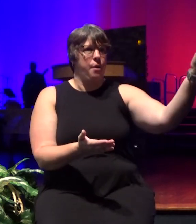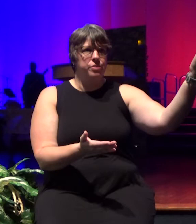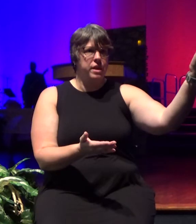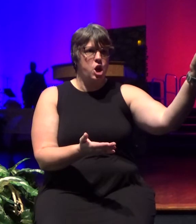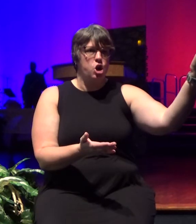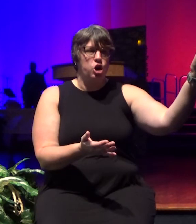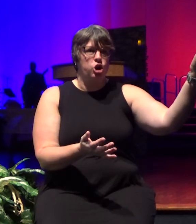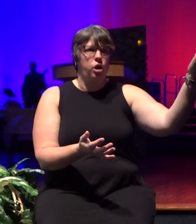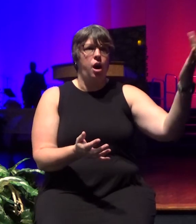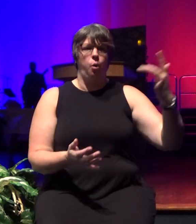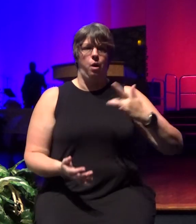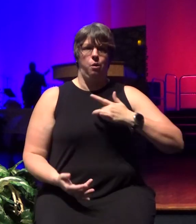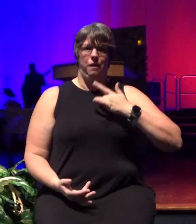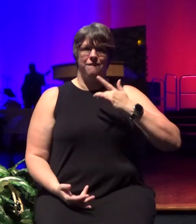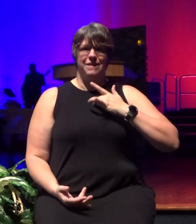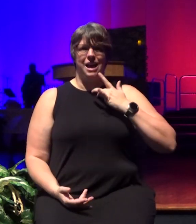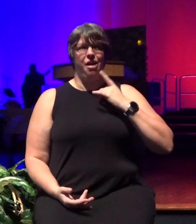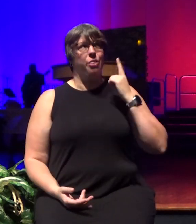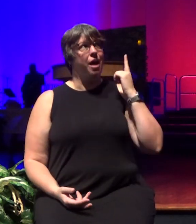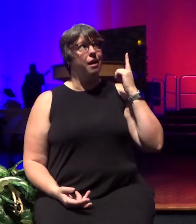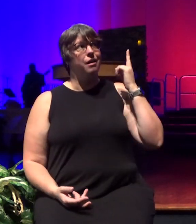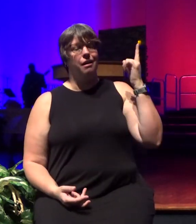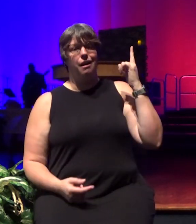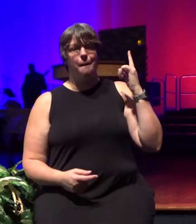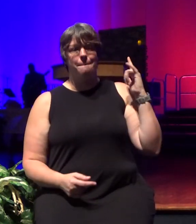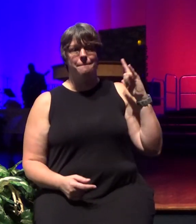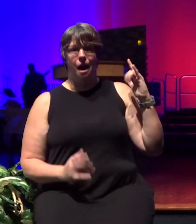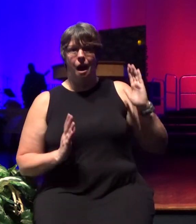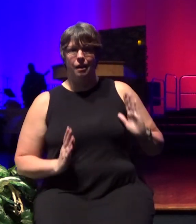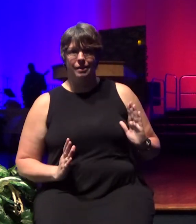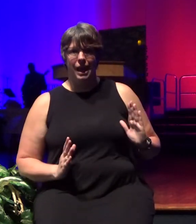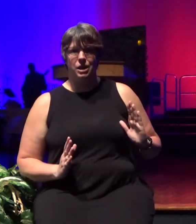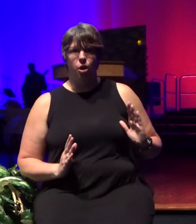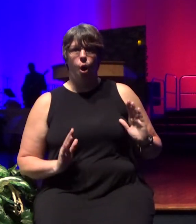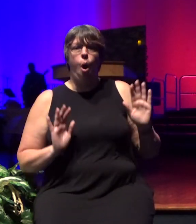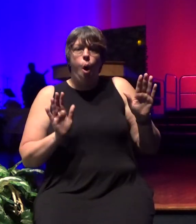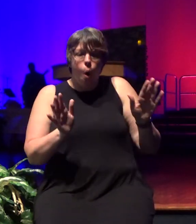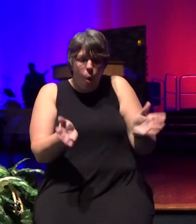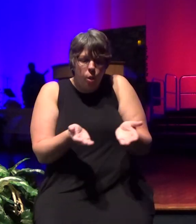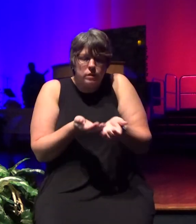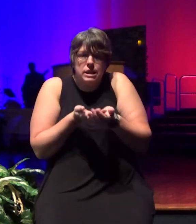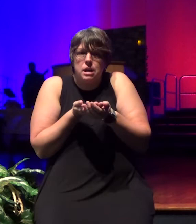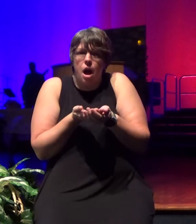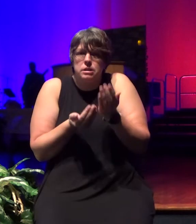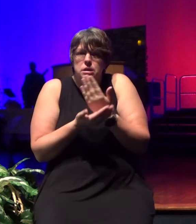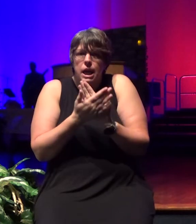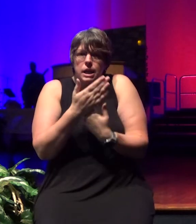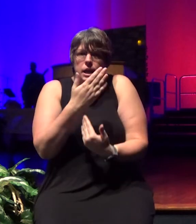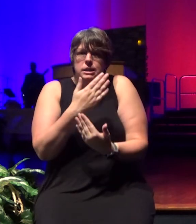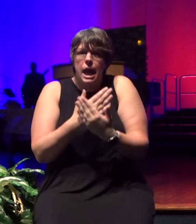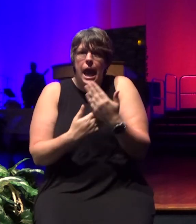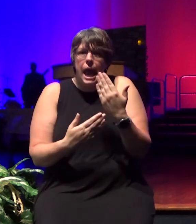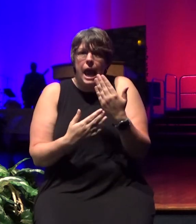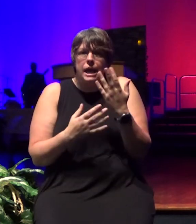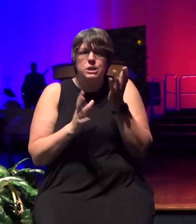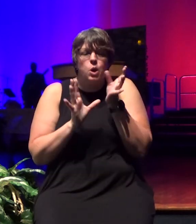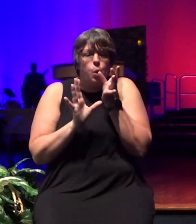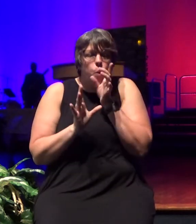There's an old hymn that says that he will raise you up on eagle's wings, bear you on the breath of